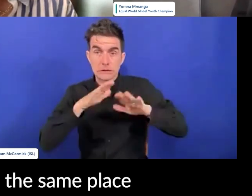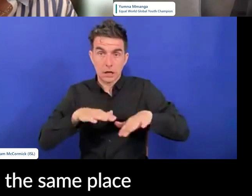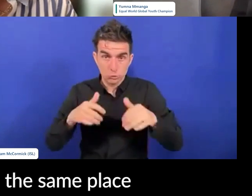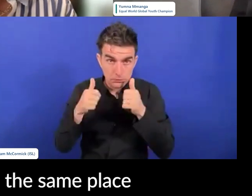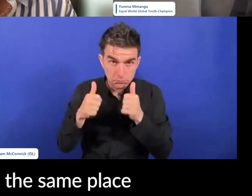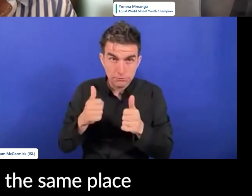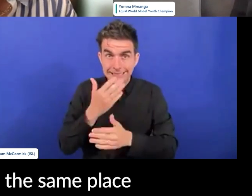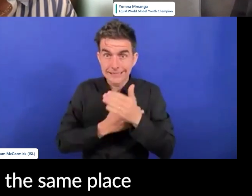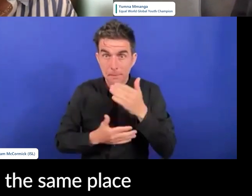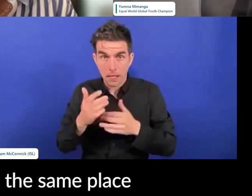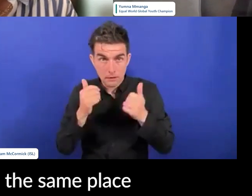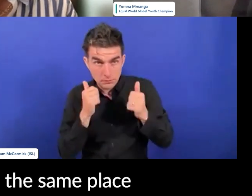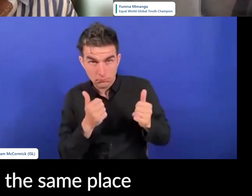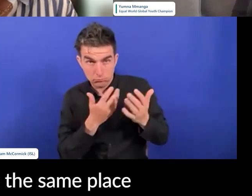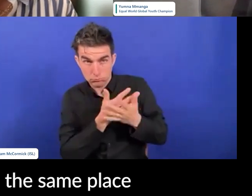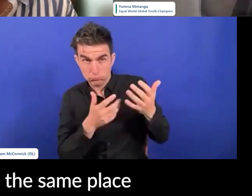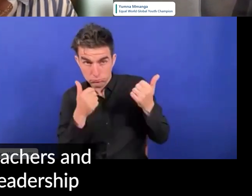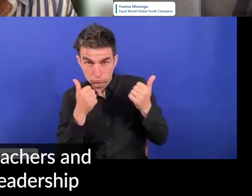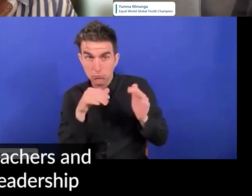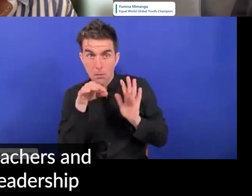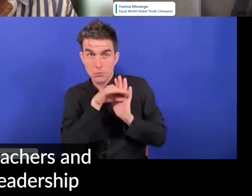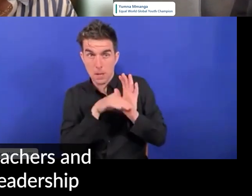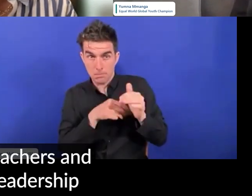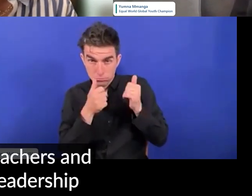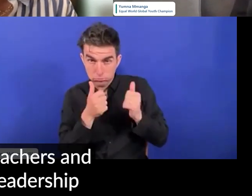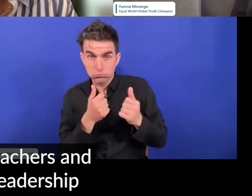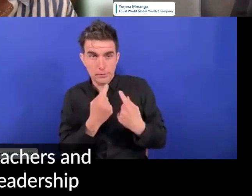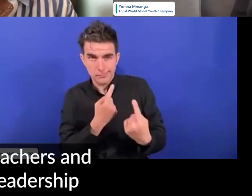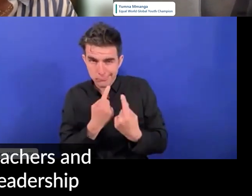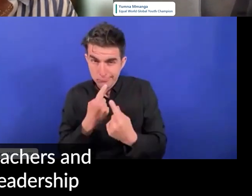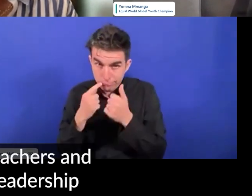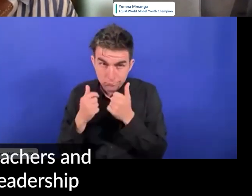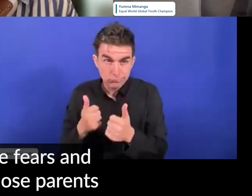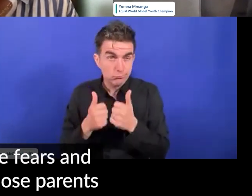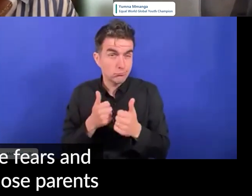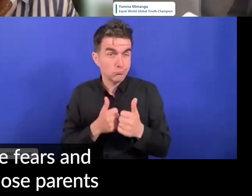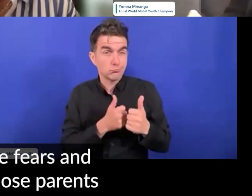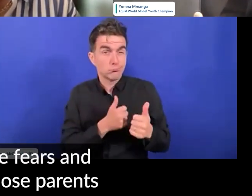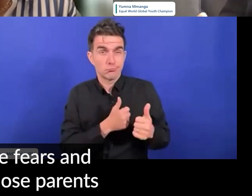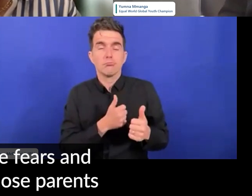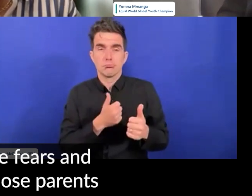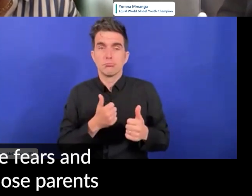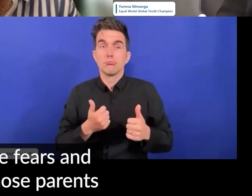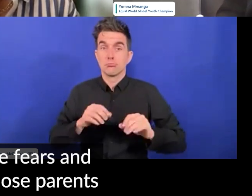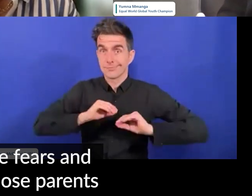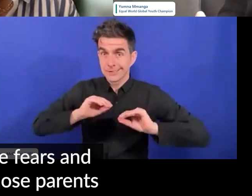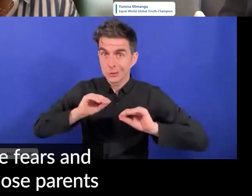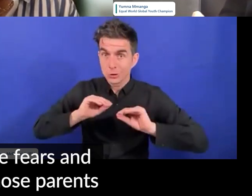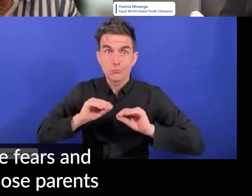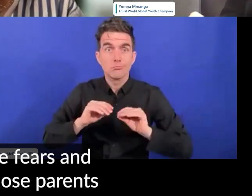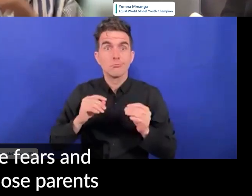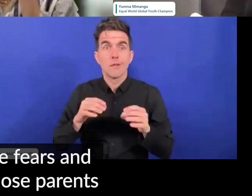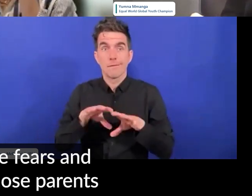teachers and the parents in the same place so that the teachers and the school leadership could hear the fears and concerns of